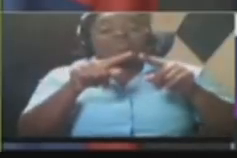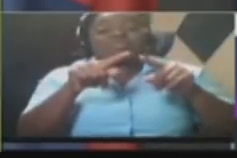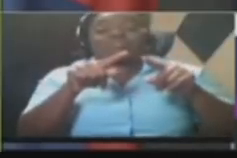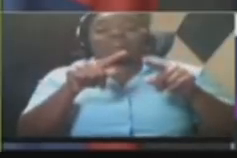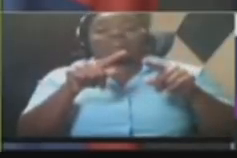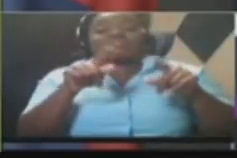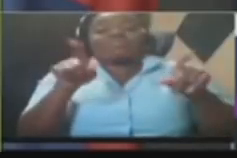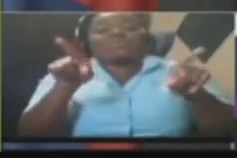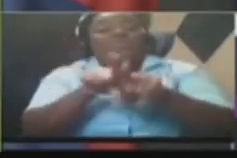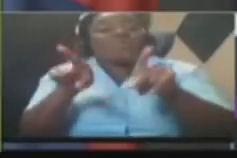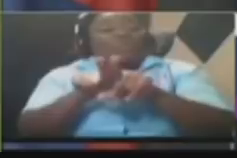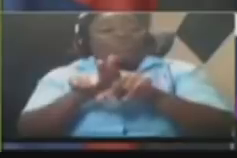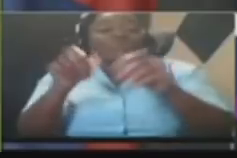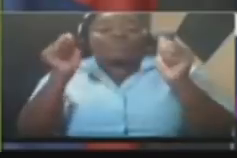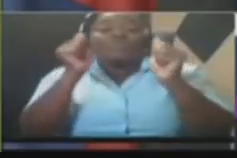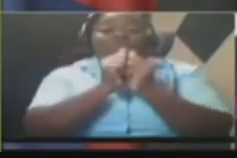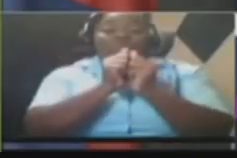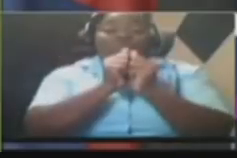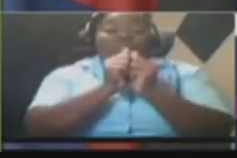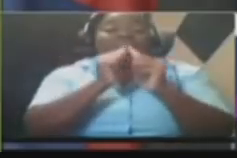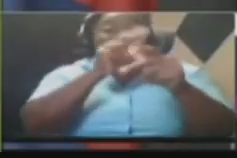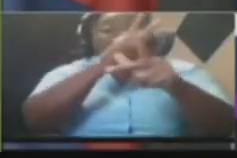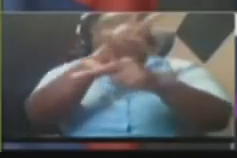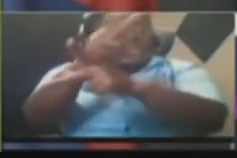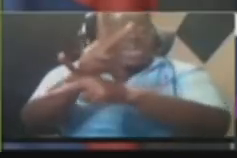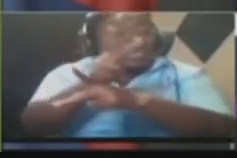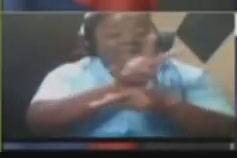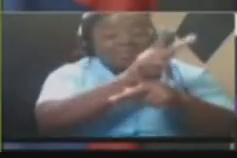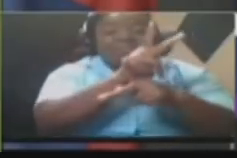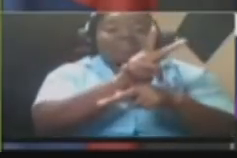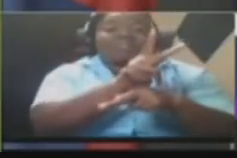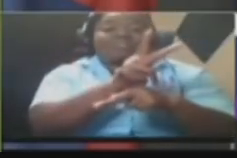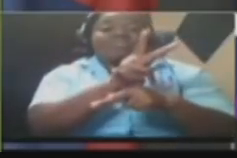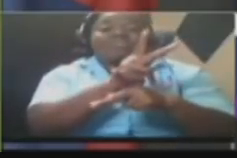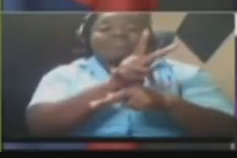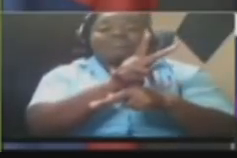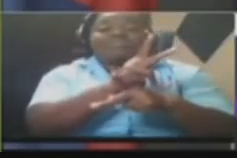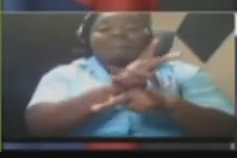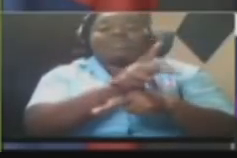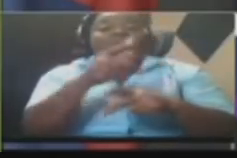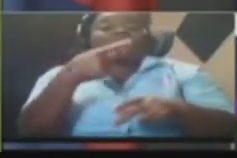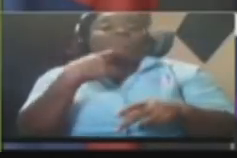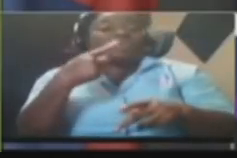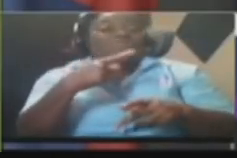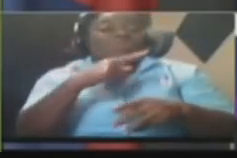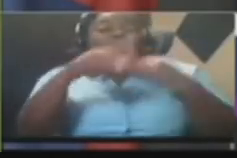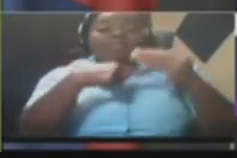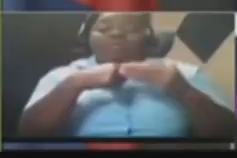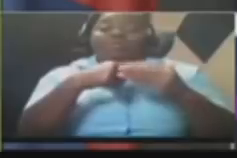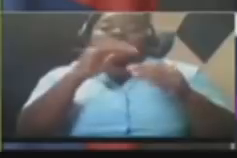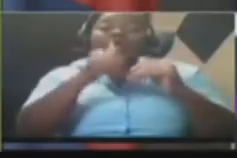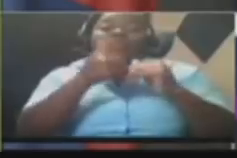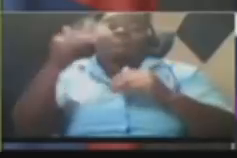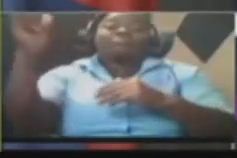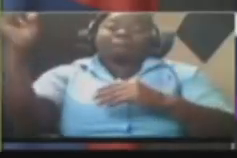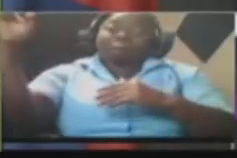with significant cautions. And you were told before what the conditions for entry,